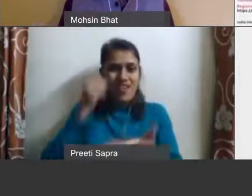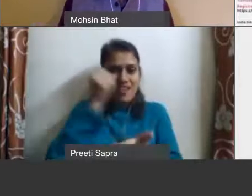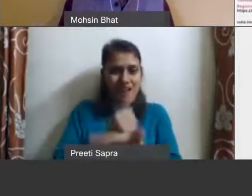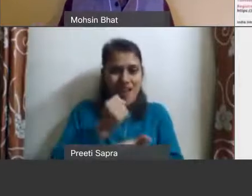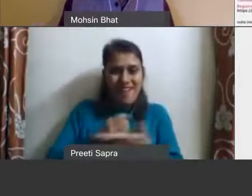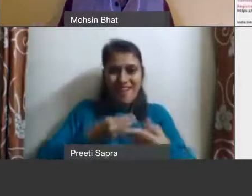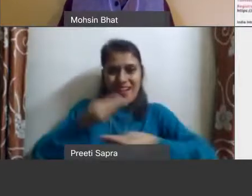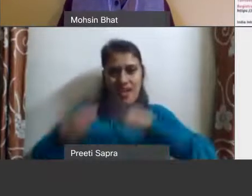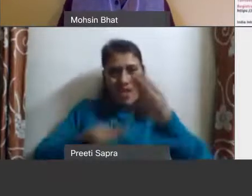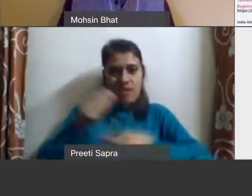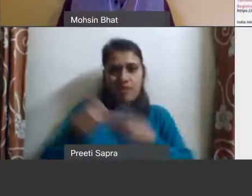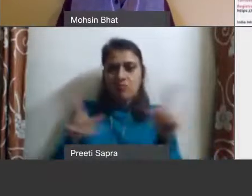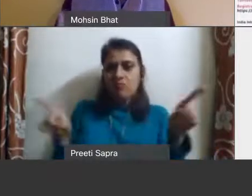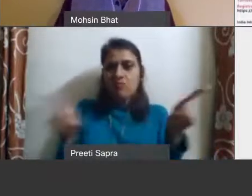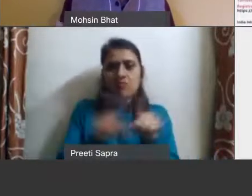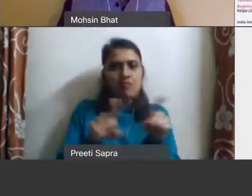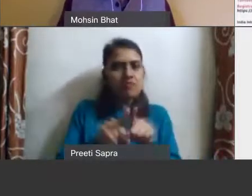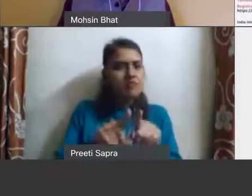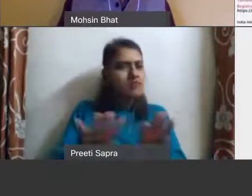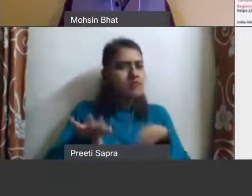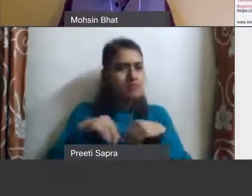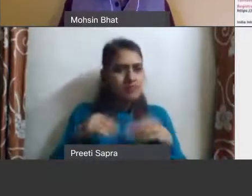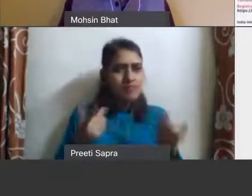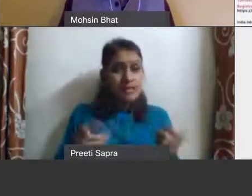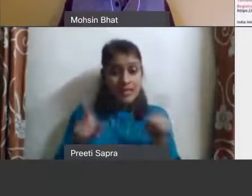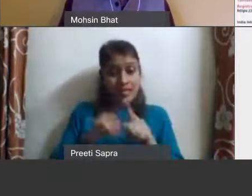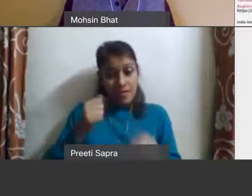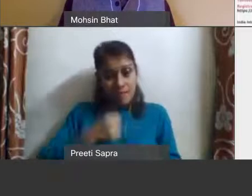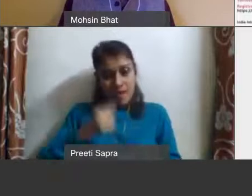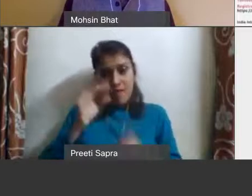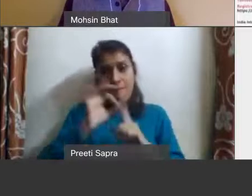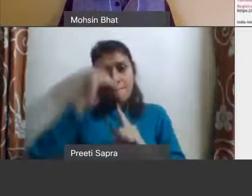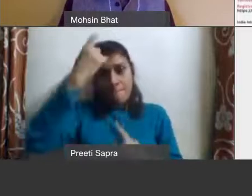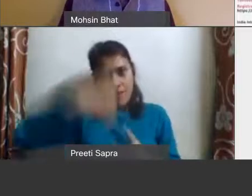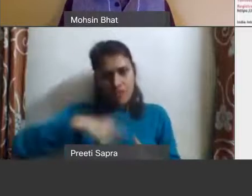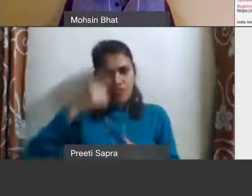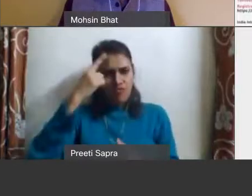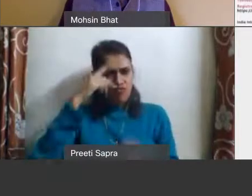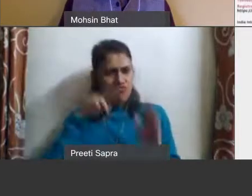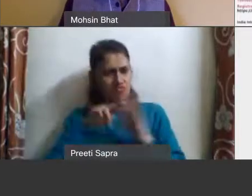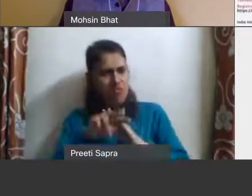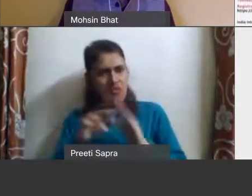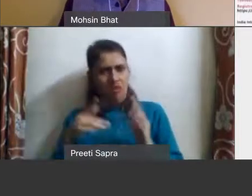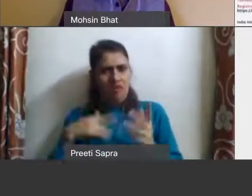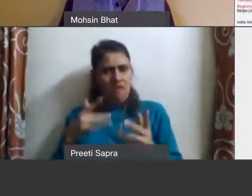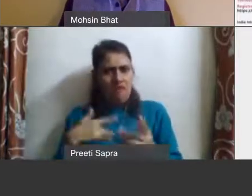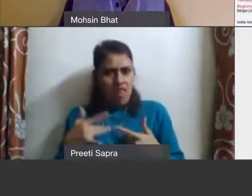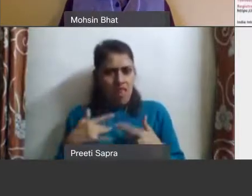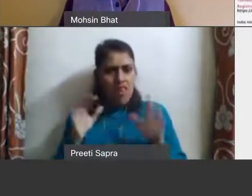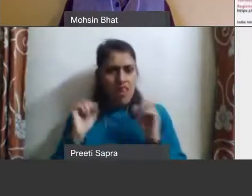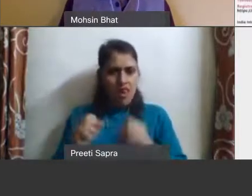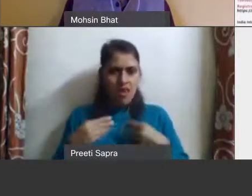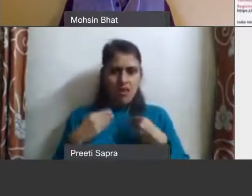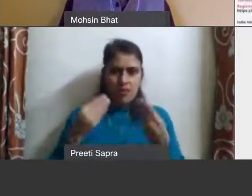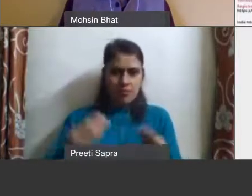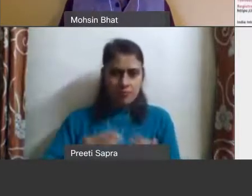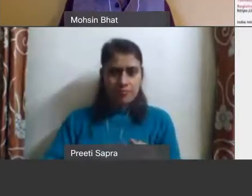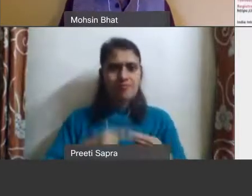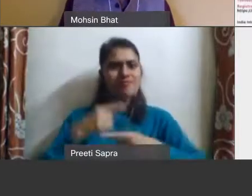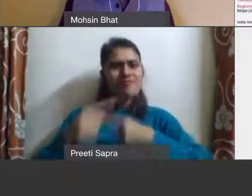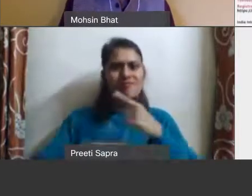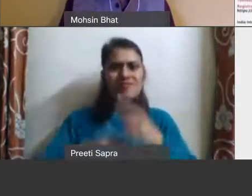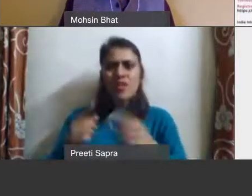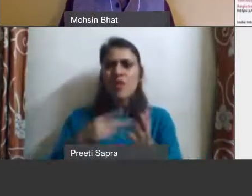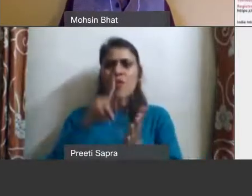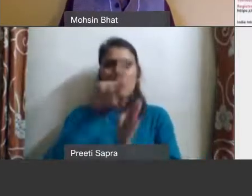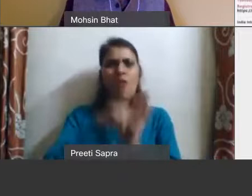to be more acceptable. I have my own views on the matter, but I think we should just appreciate how these irregularization policies, which